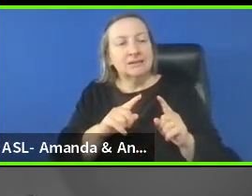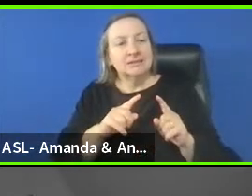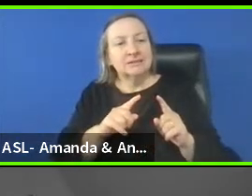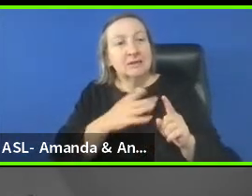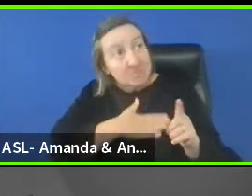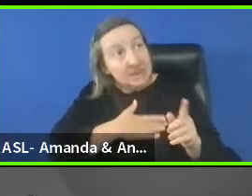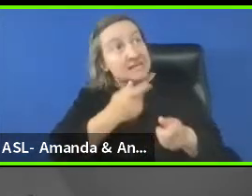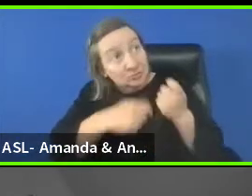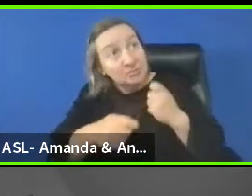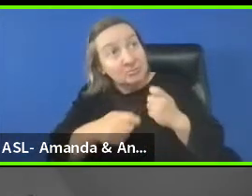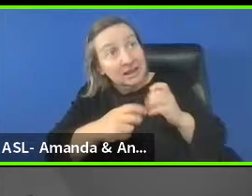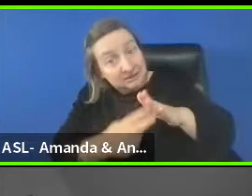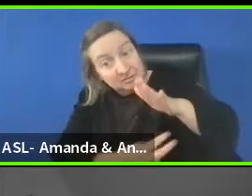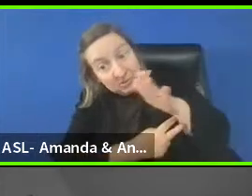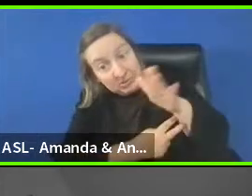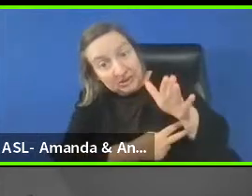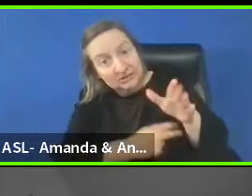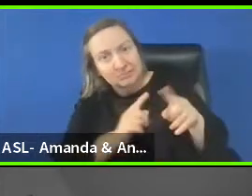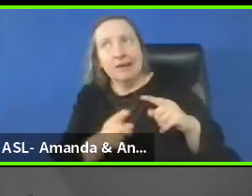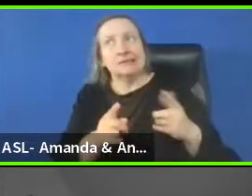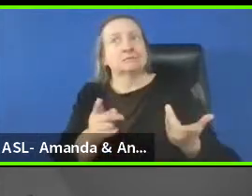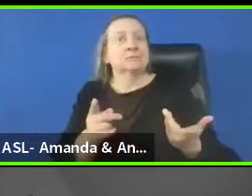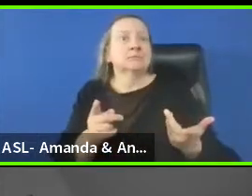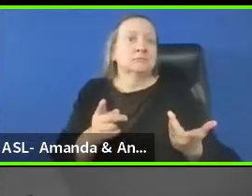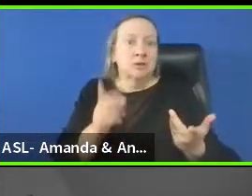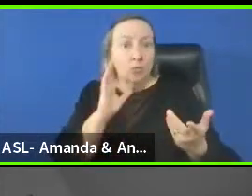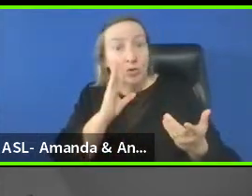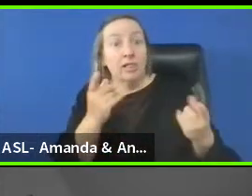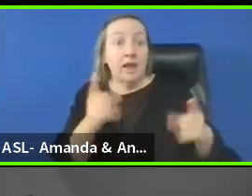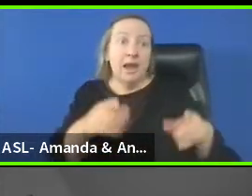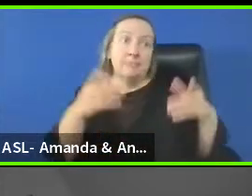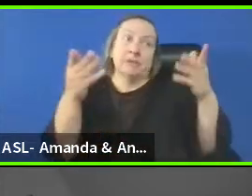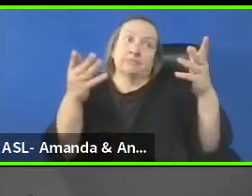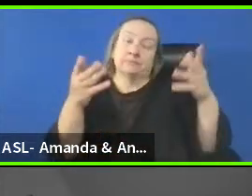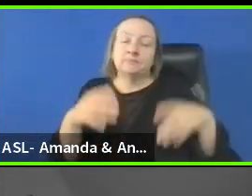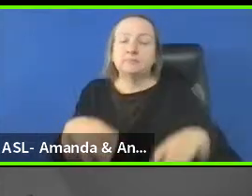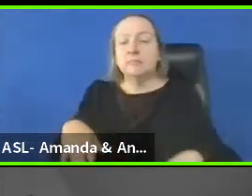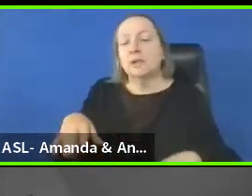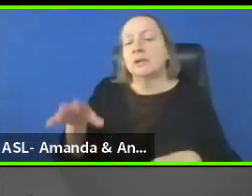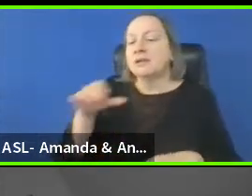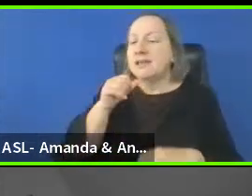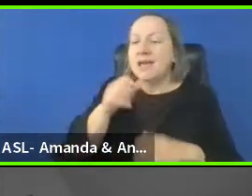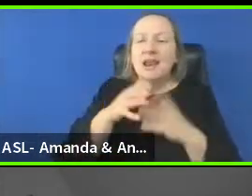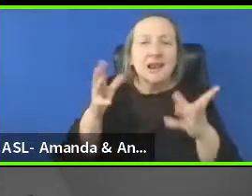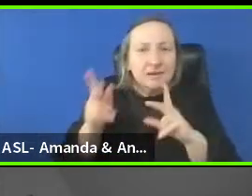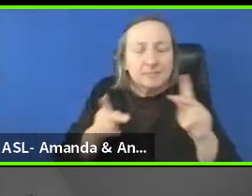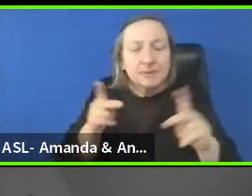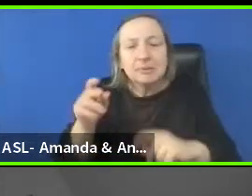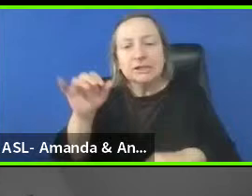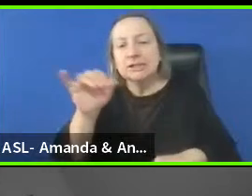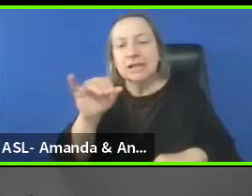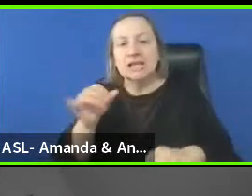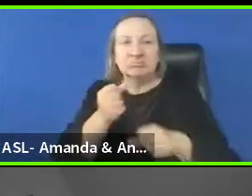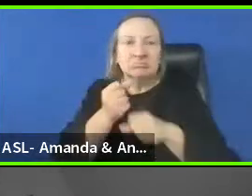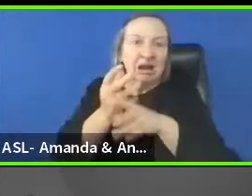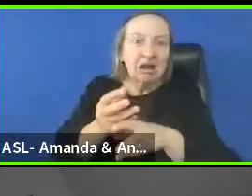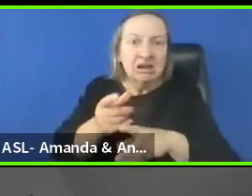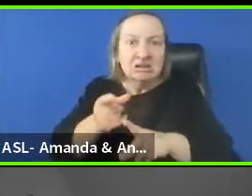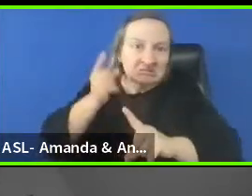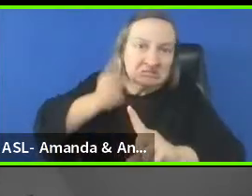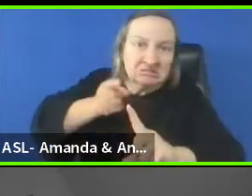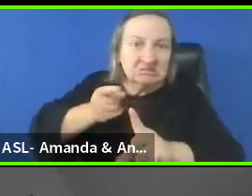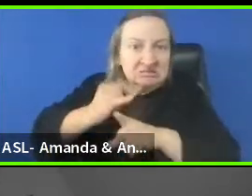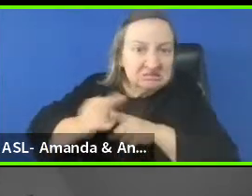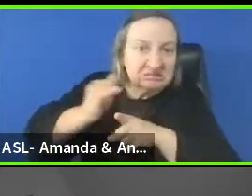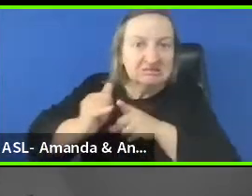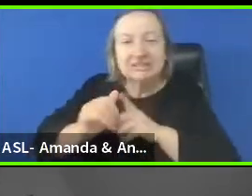replace that bridge. So there wasn't a lot of people like yelling or trying to cuss me out